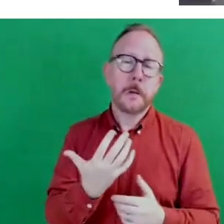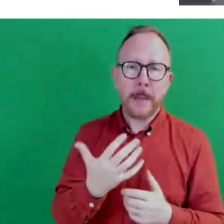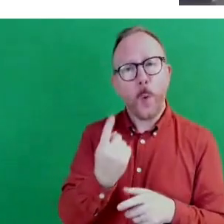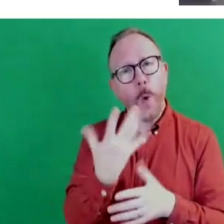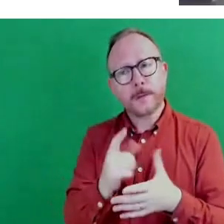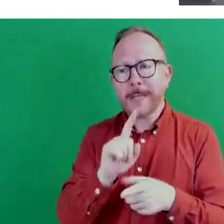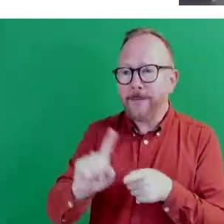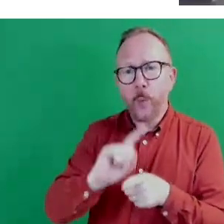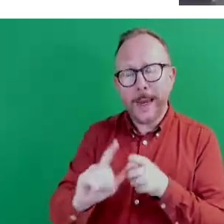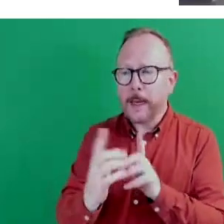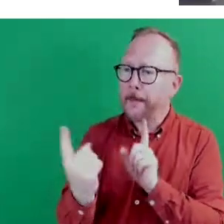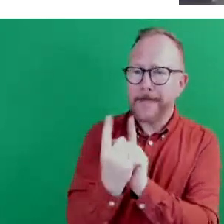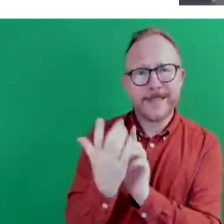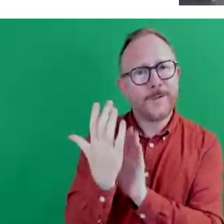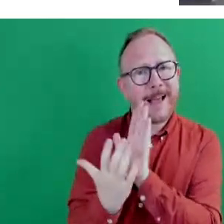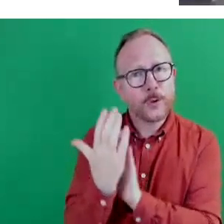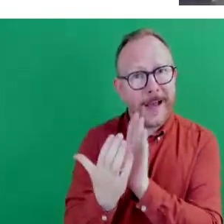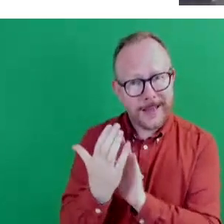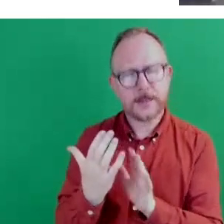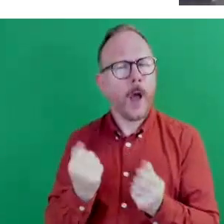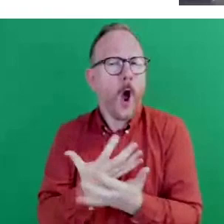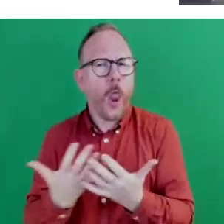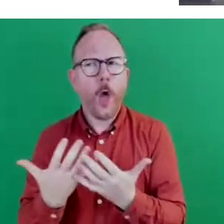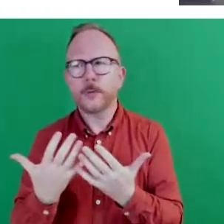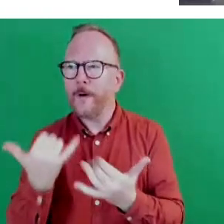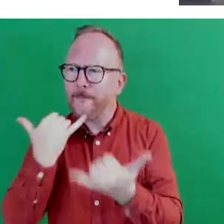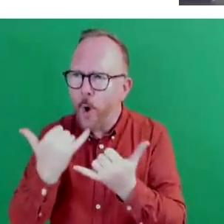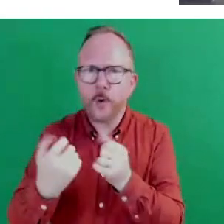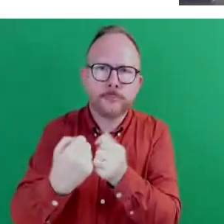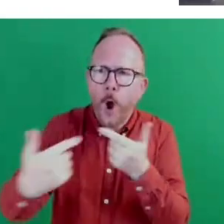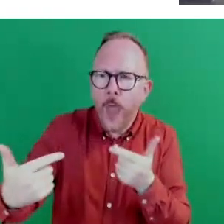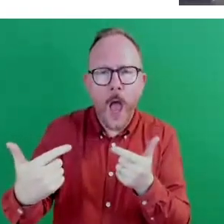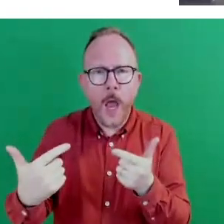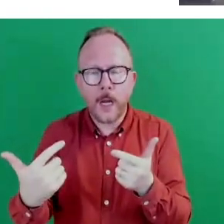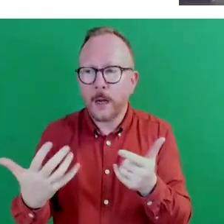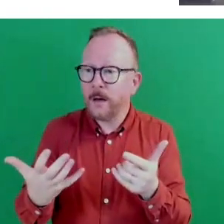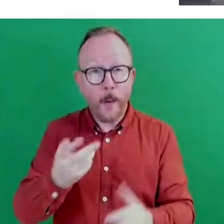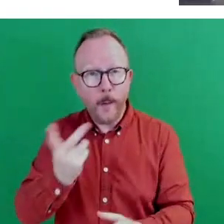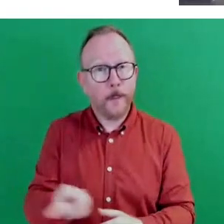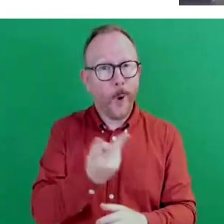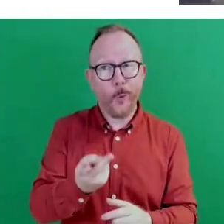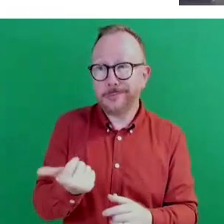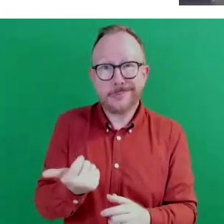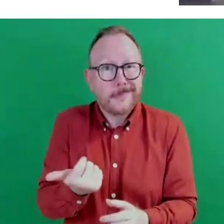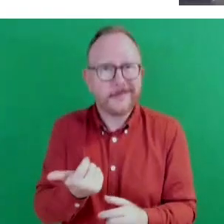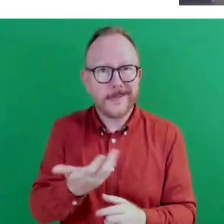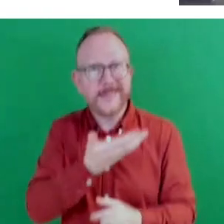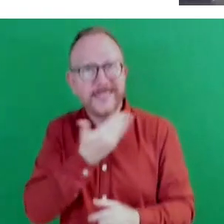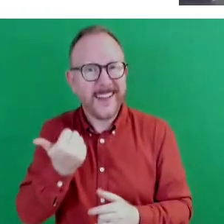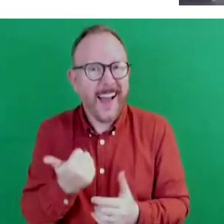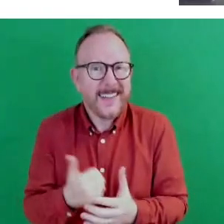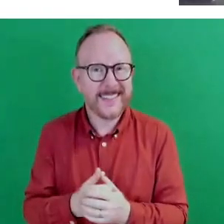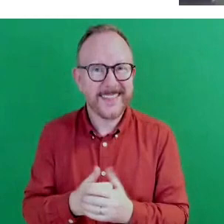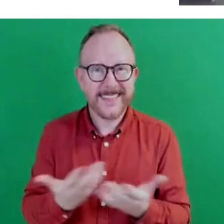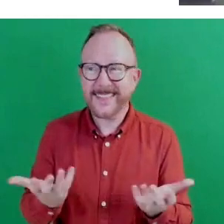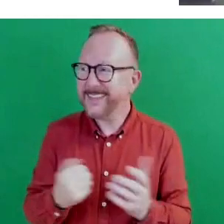but there's quite a lot of telephone and online working, which is quite nice really, but it's more kind of that